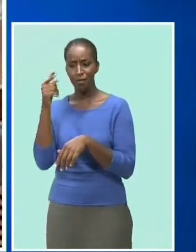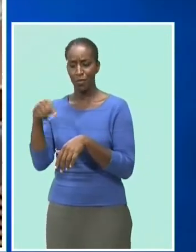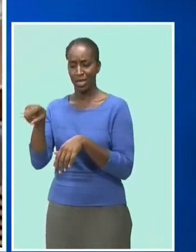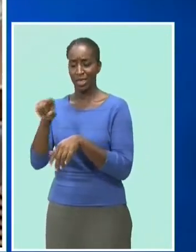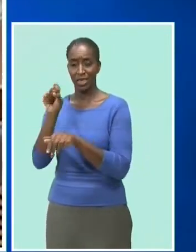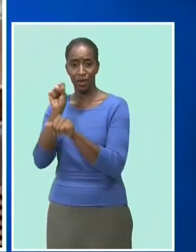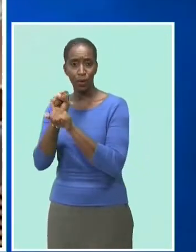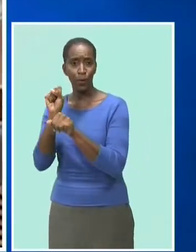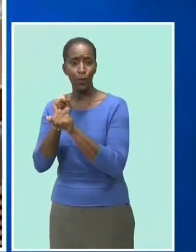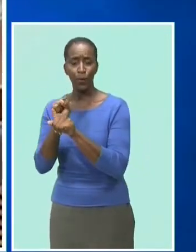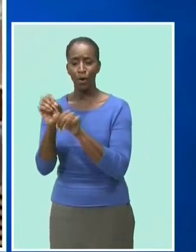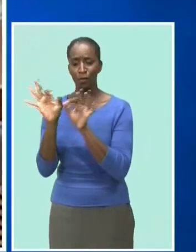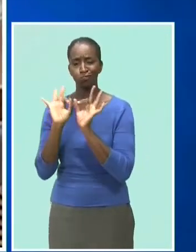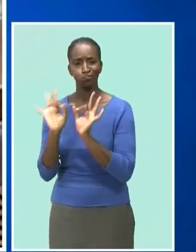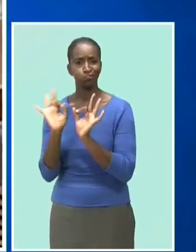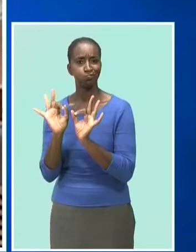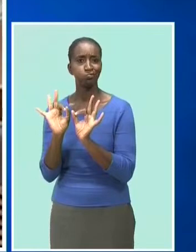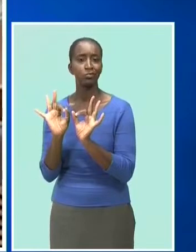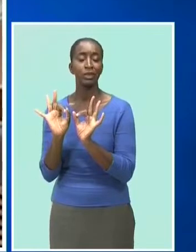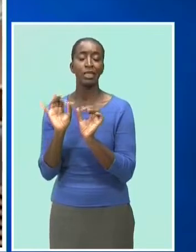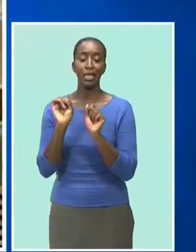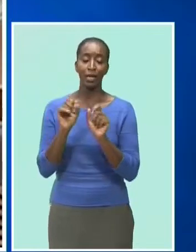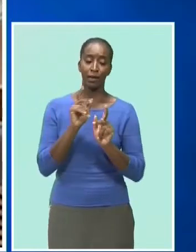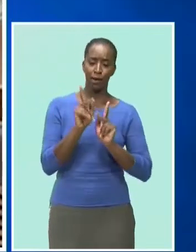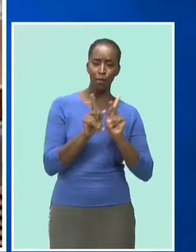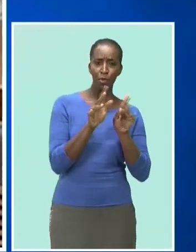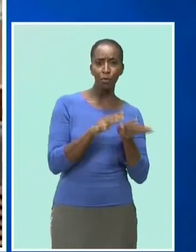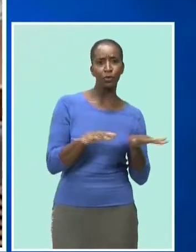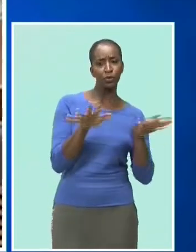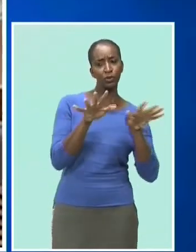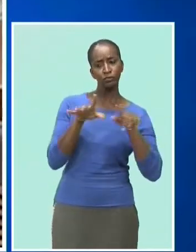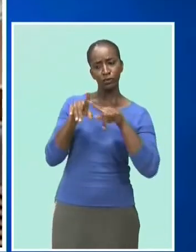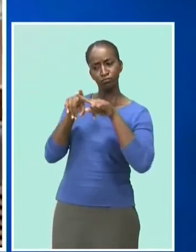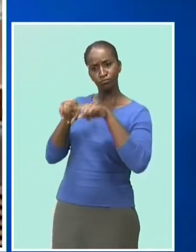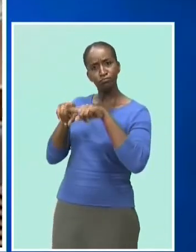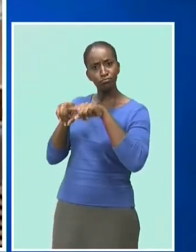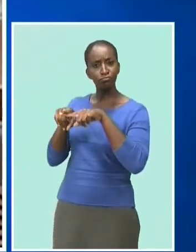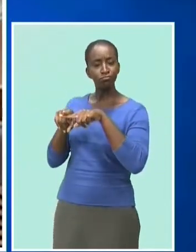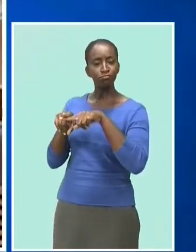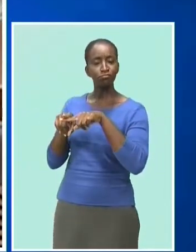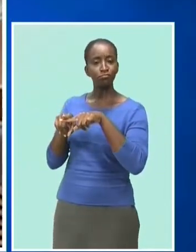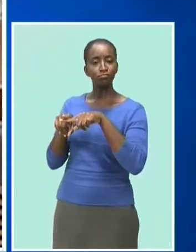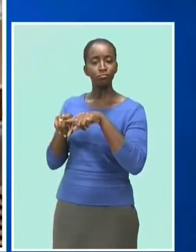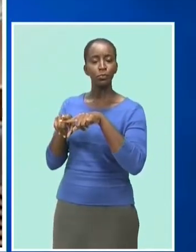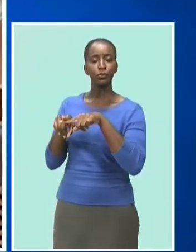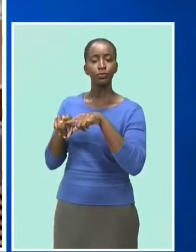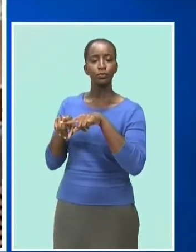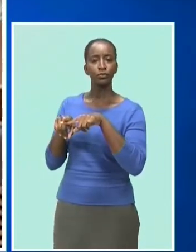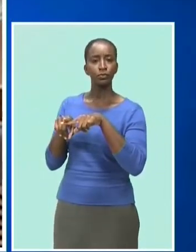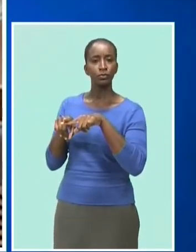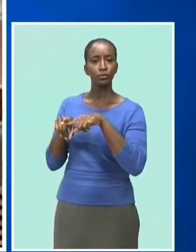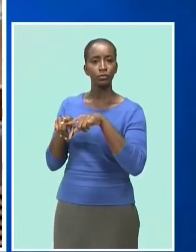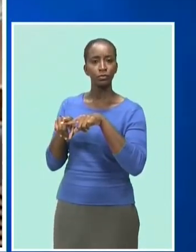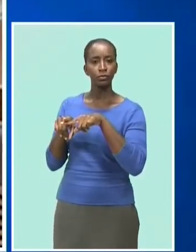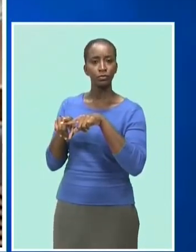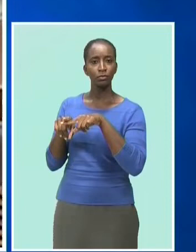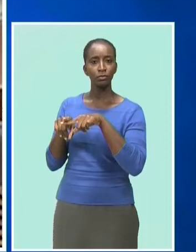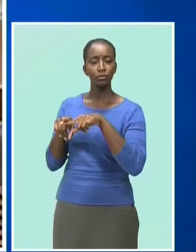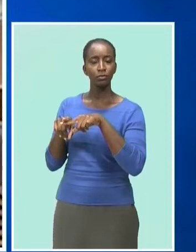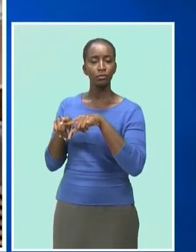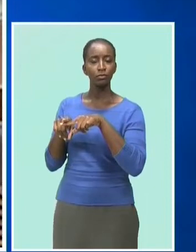services that are provided by our government officials. This is a